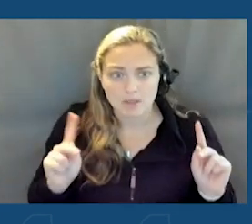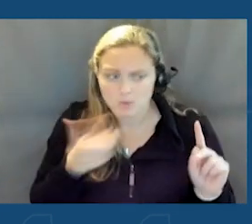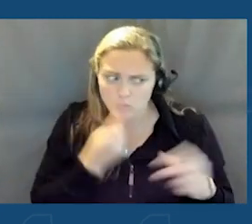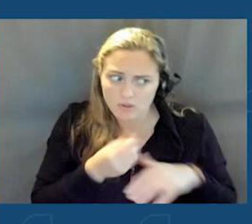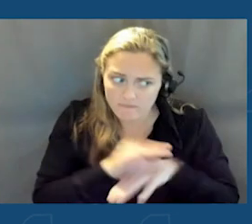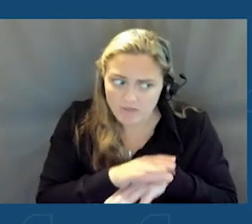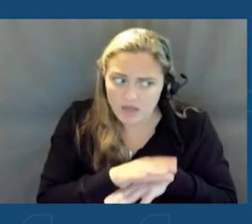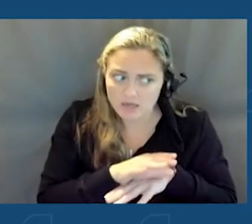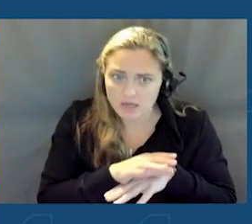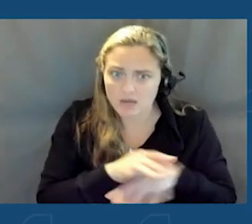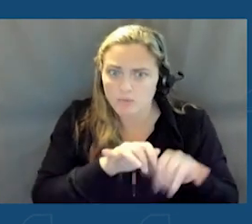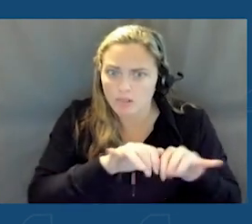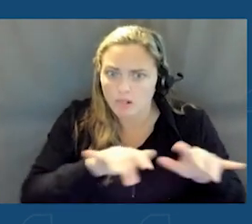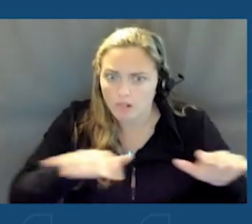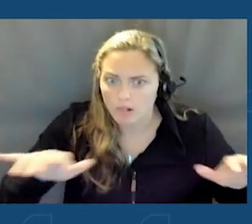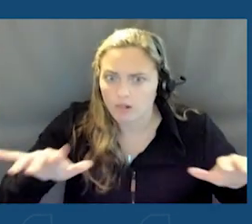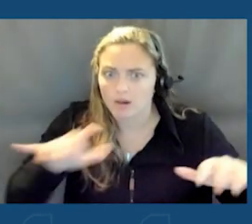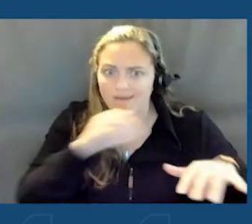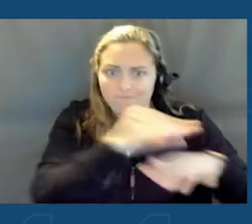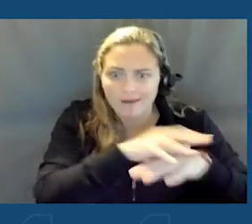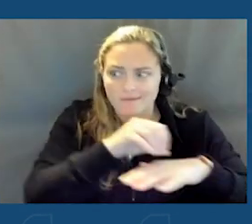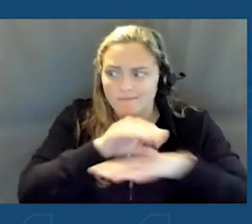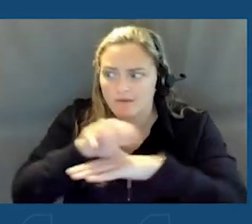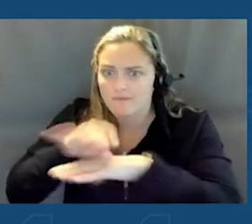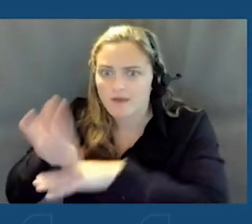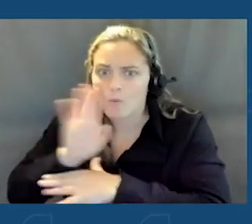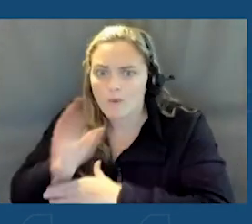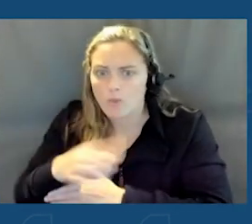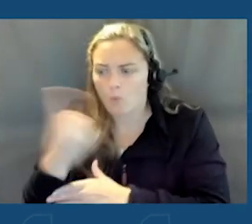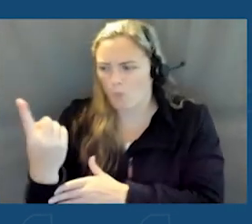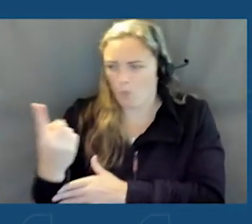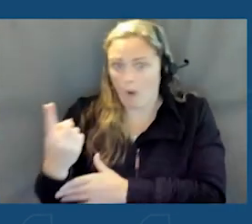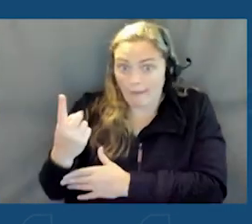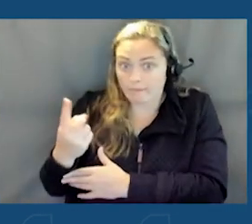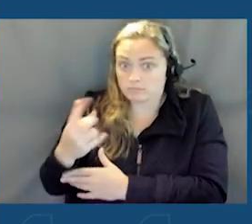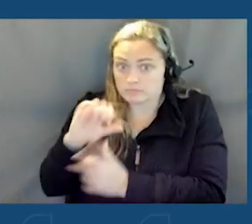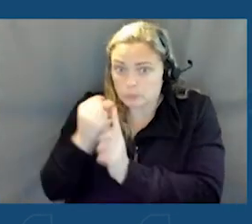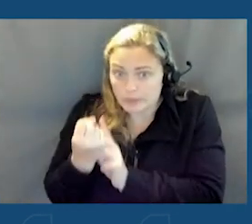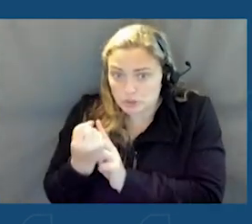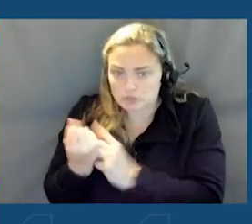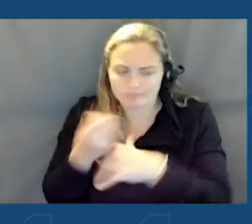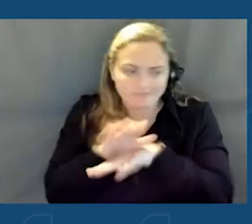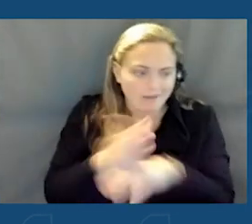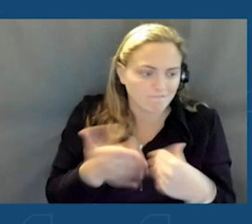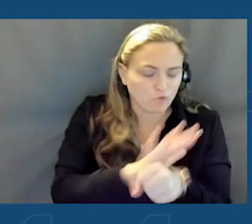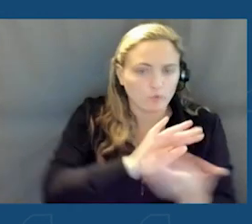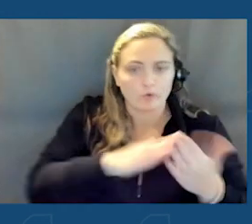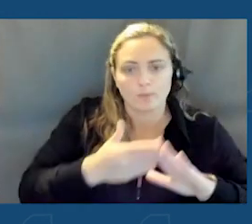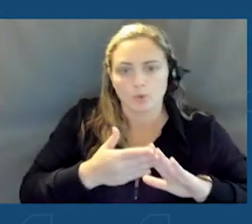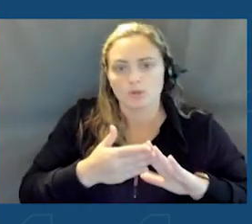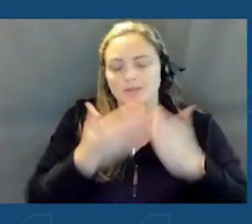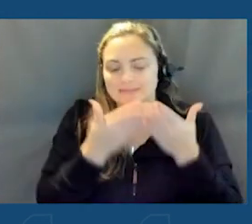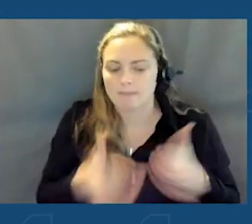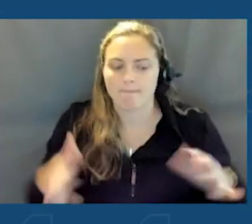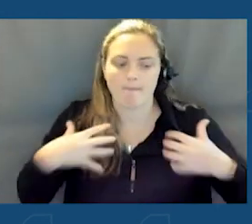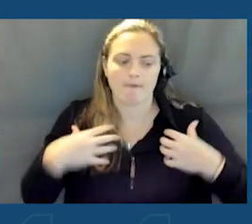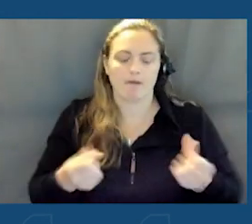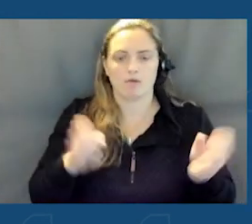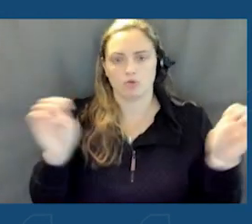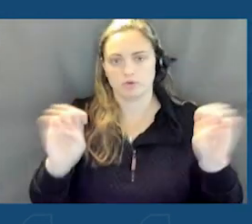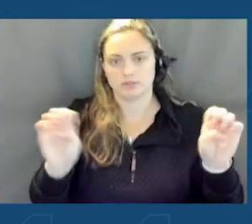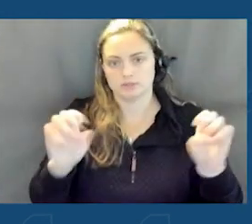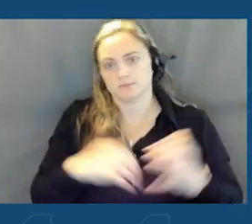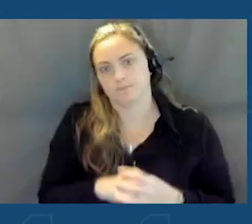ripple effect. One violent act has a ripple effect through a community. So this is a public health crisis as well.